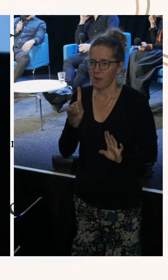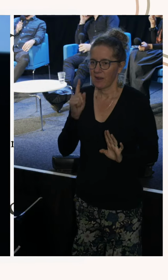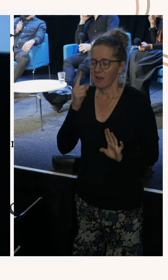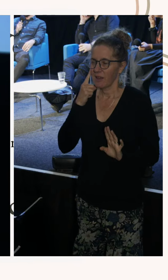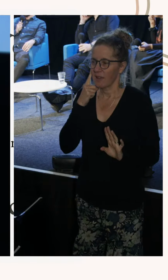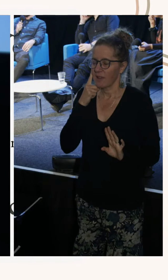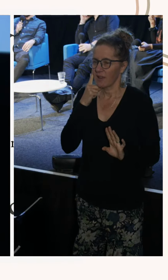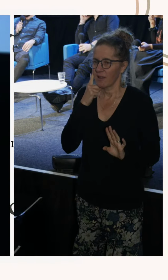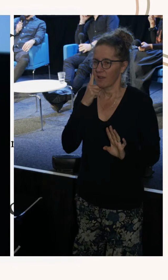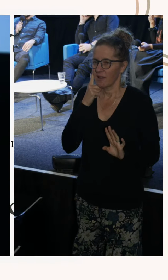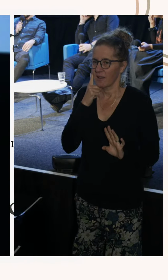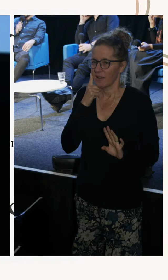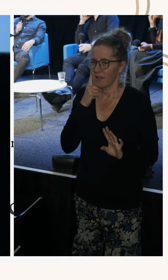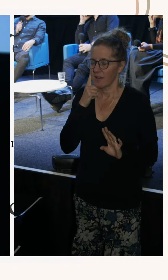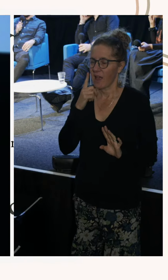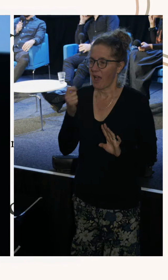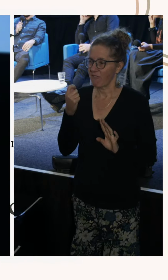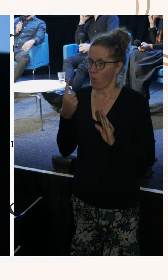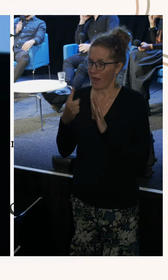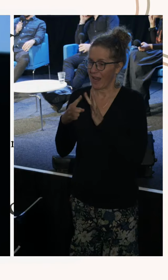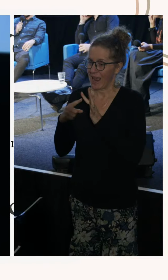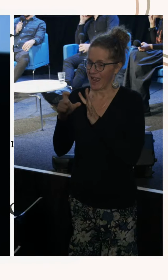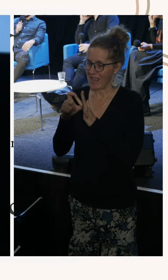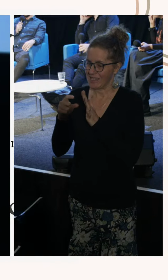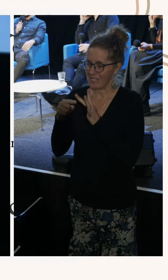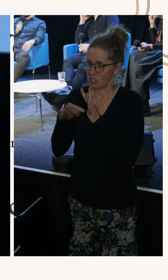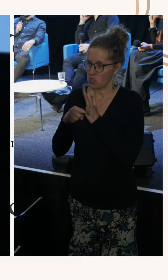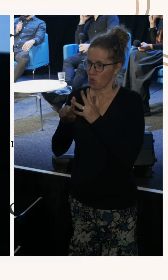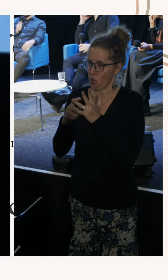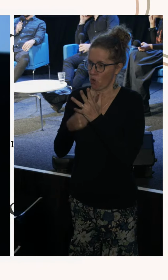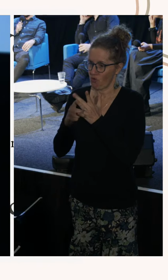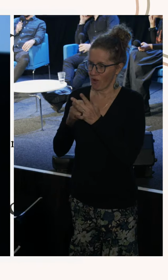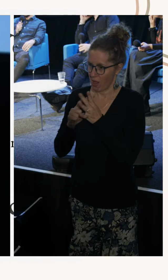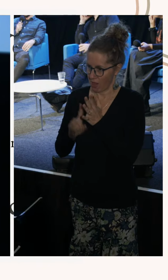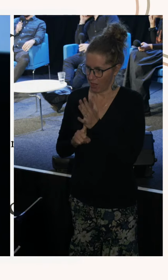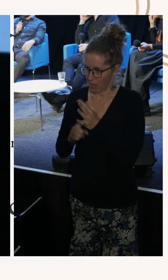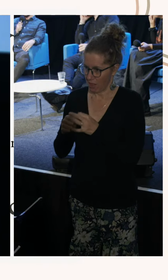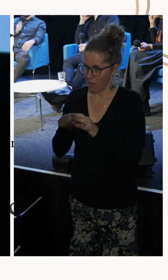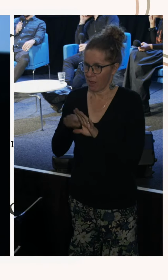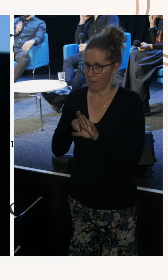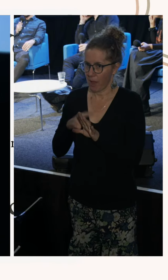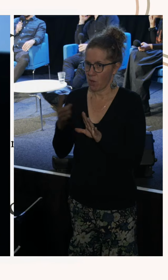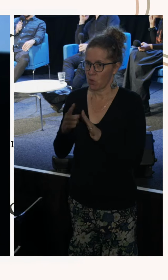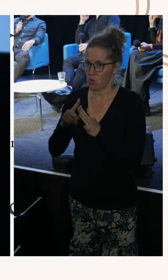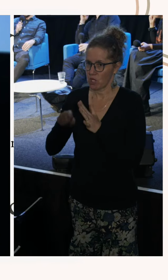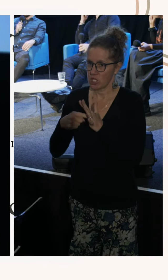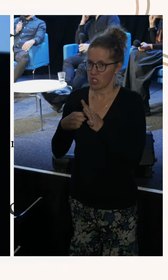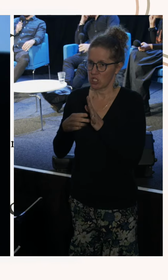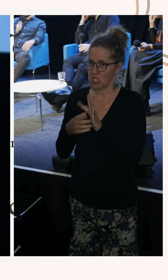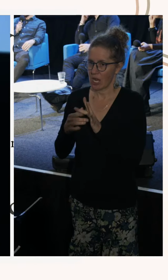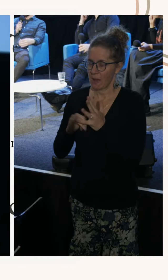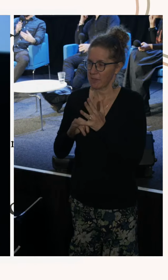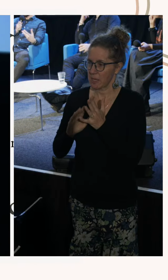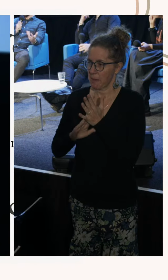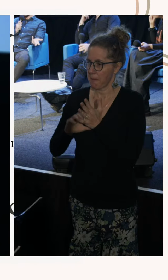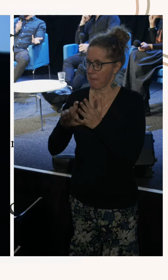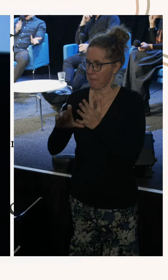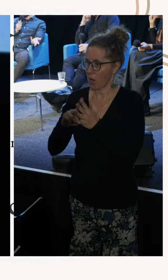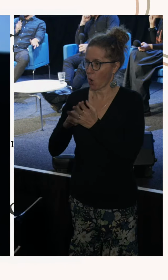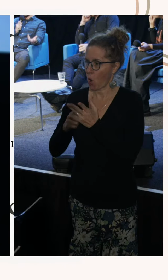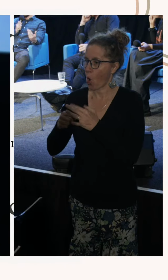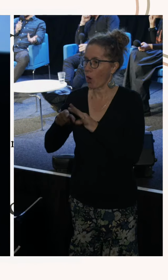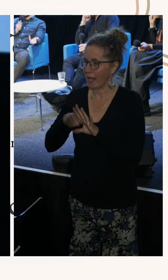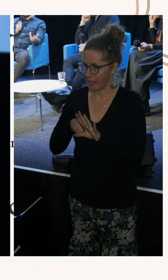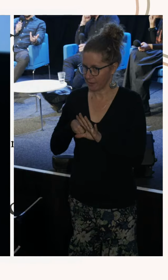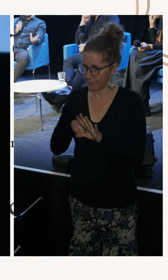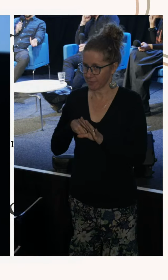There's an editorial by dear James Macaulay discussing